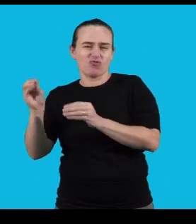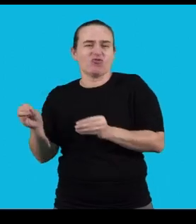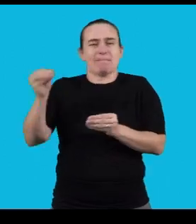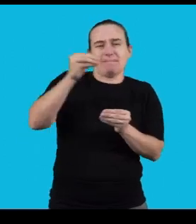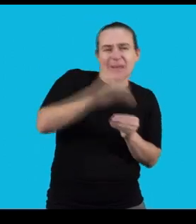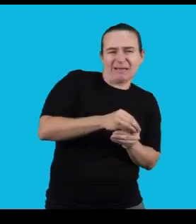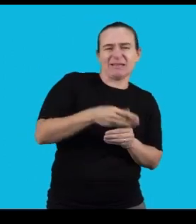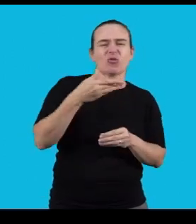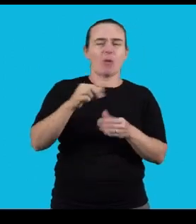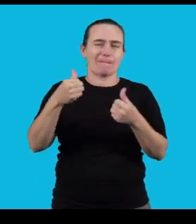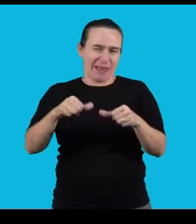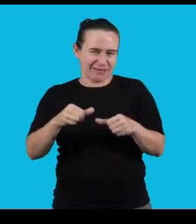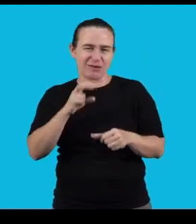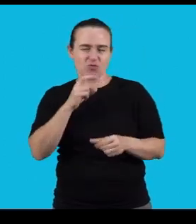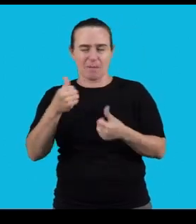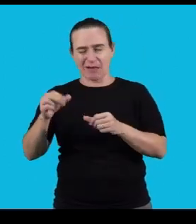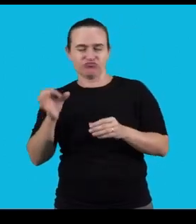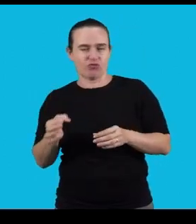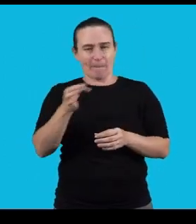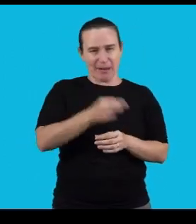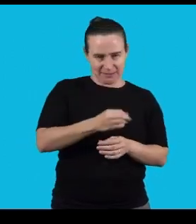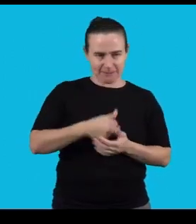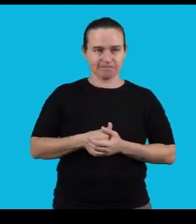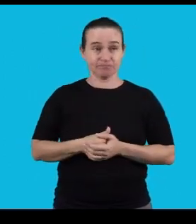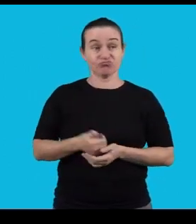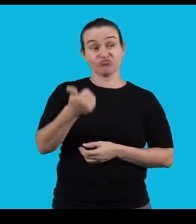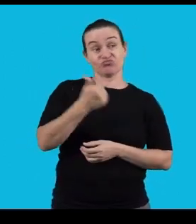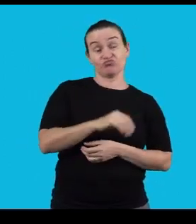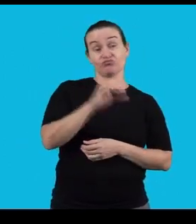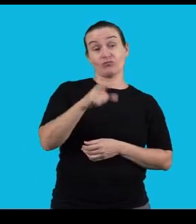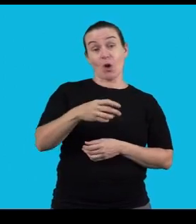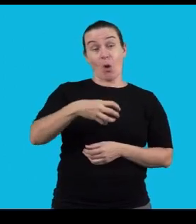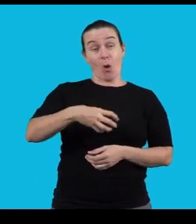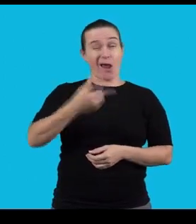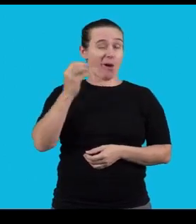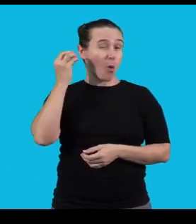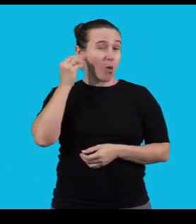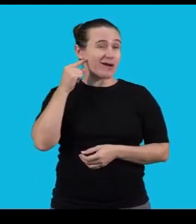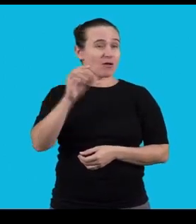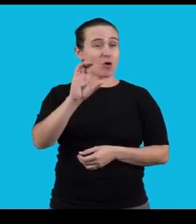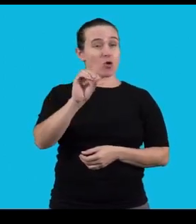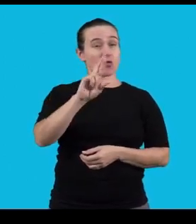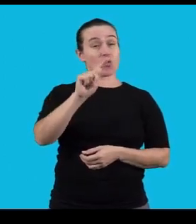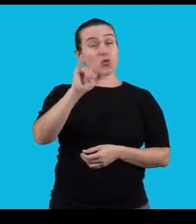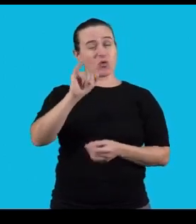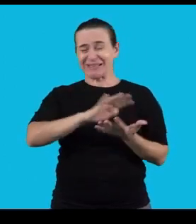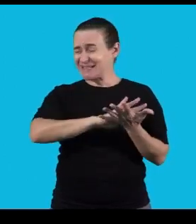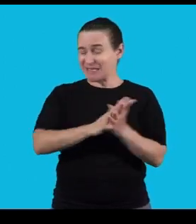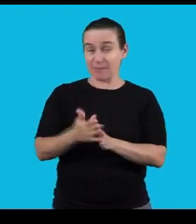bones can be replaced with plastic. And sometimes the organ of Corti is damaged by age